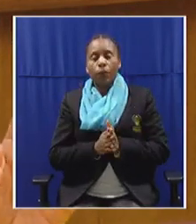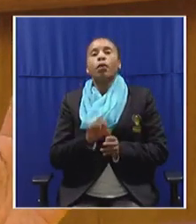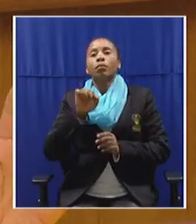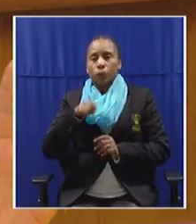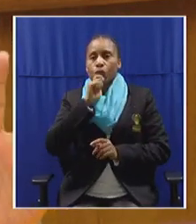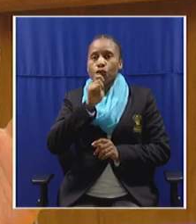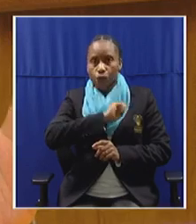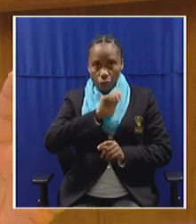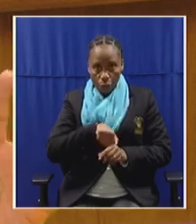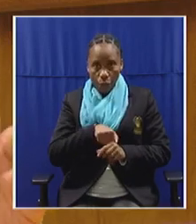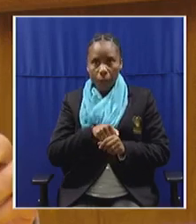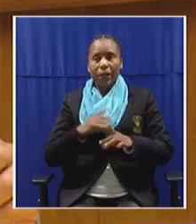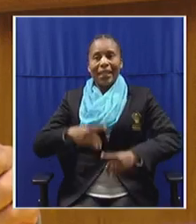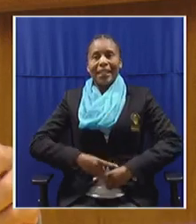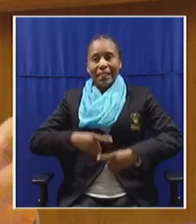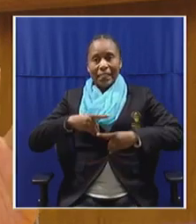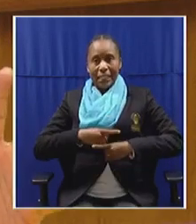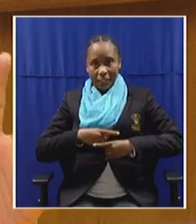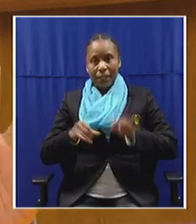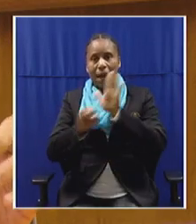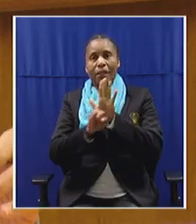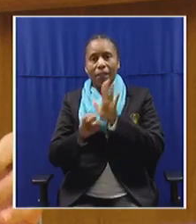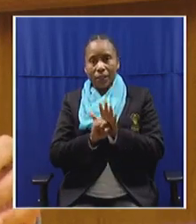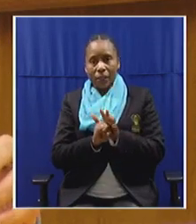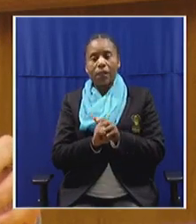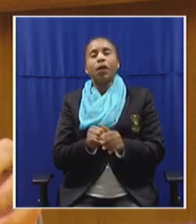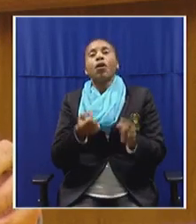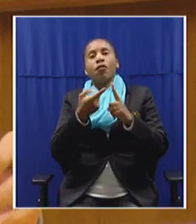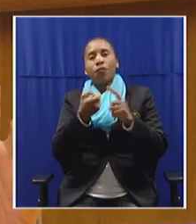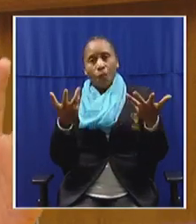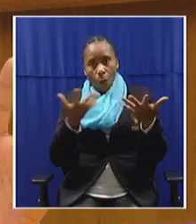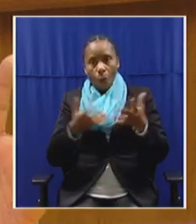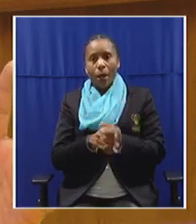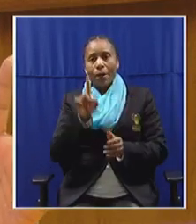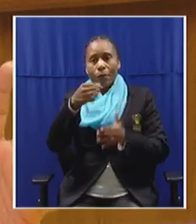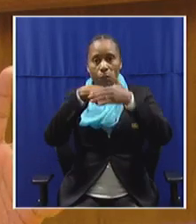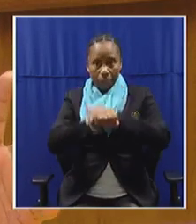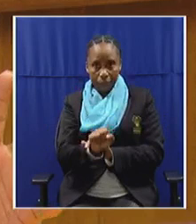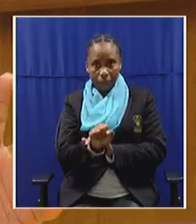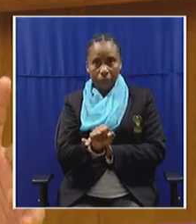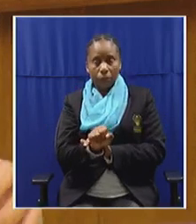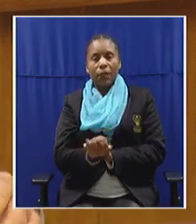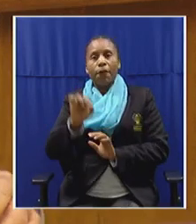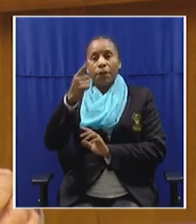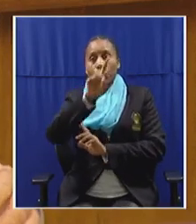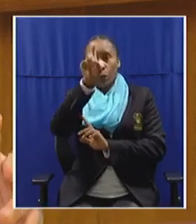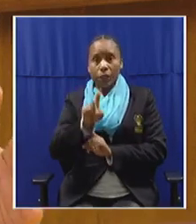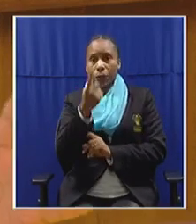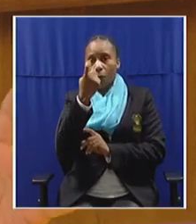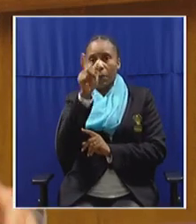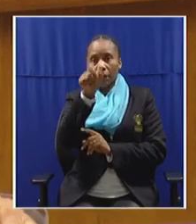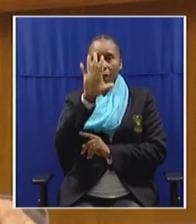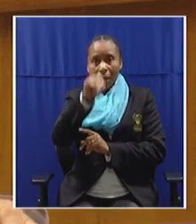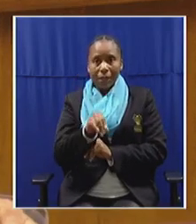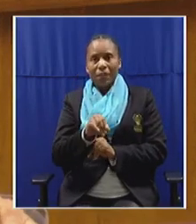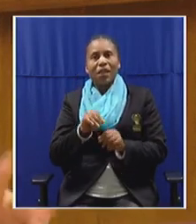Your dignity and your identity comes from exactly where you originate. The first question someone asks you today is not even your